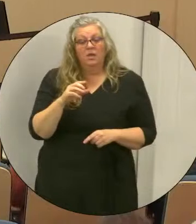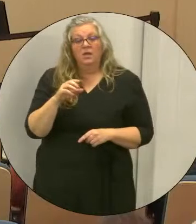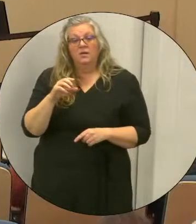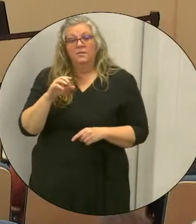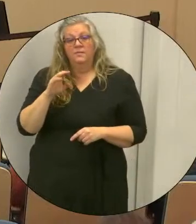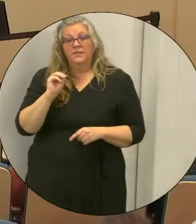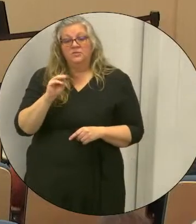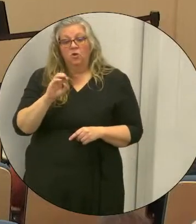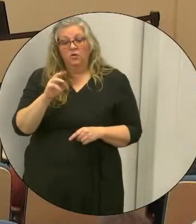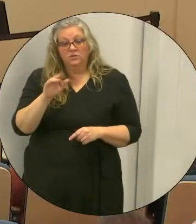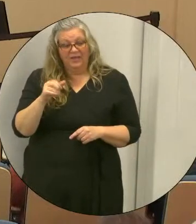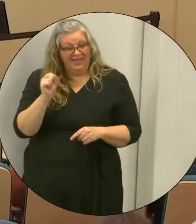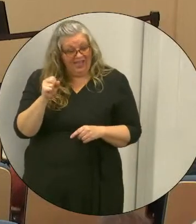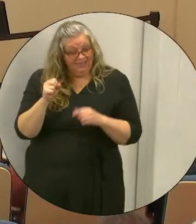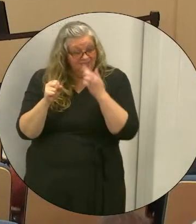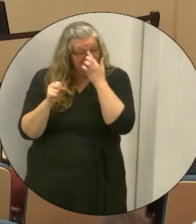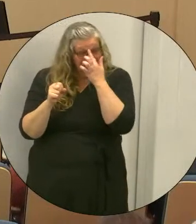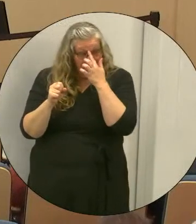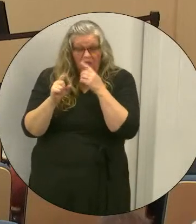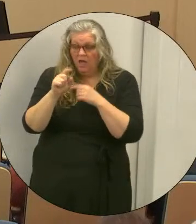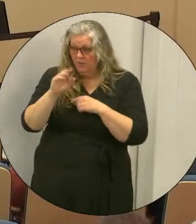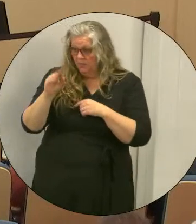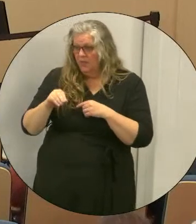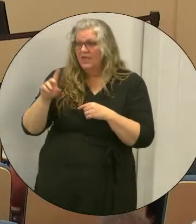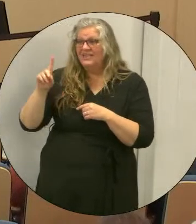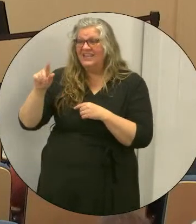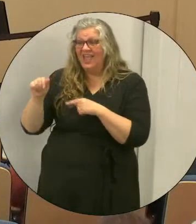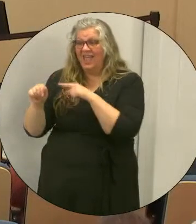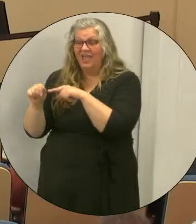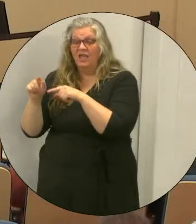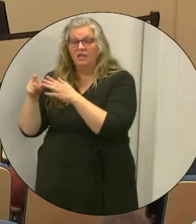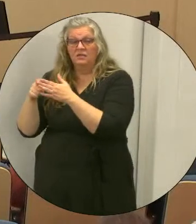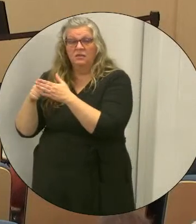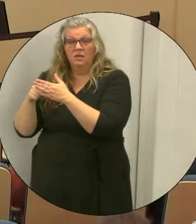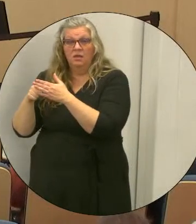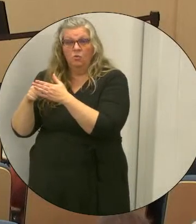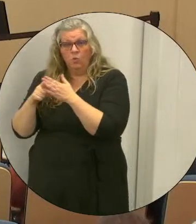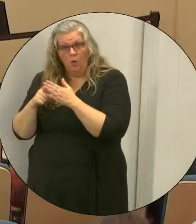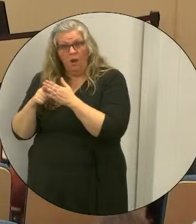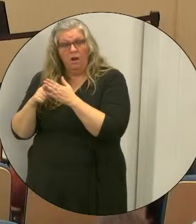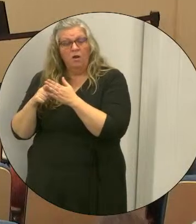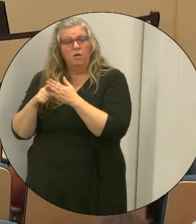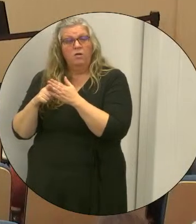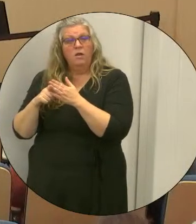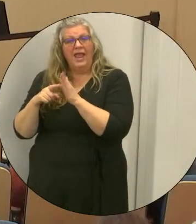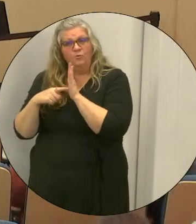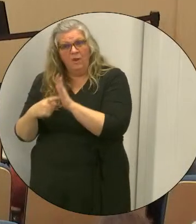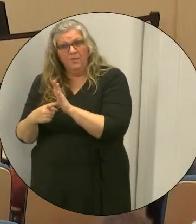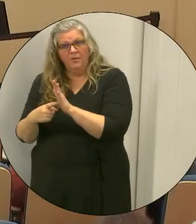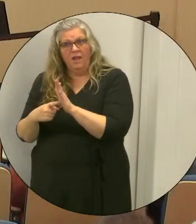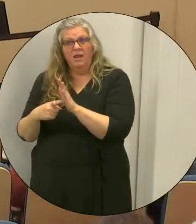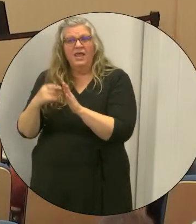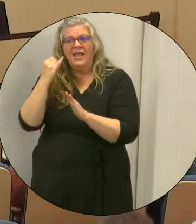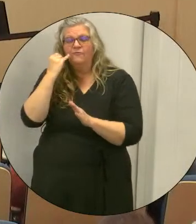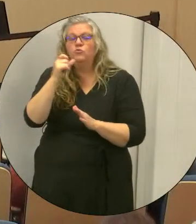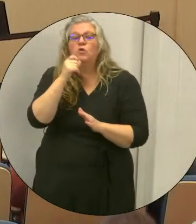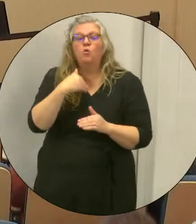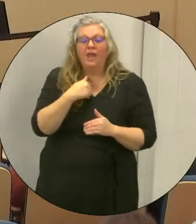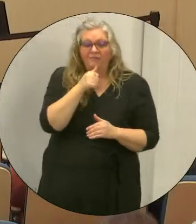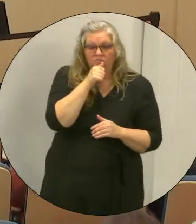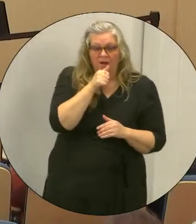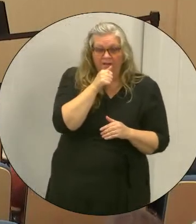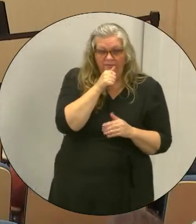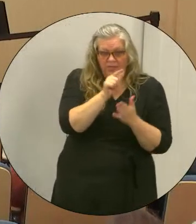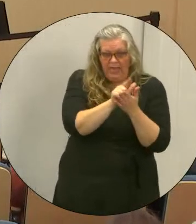Yes, absolutely. The district attorney is only obligated and would only represent you if you do not have private counsel. So then